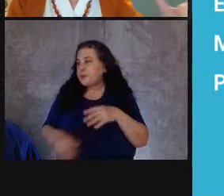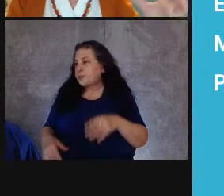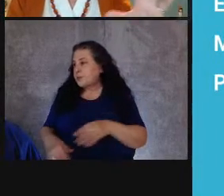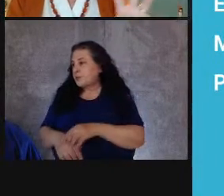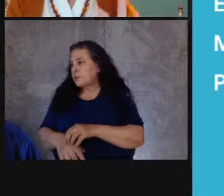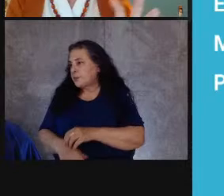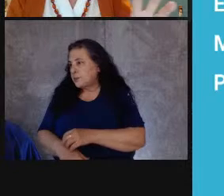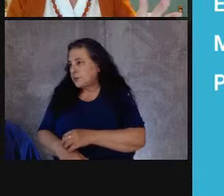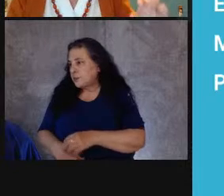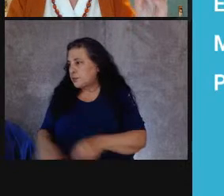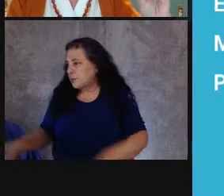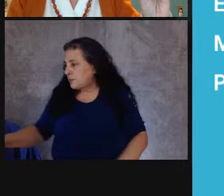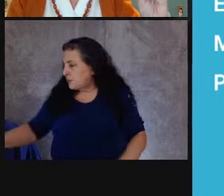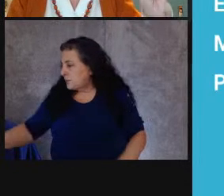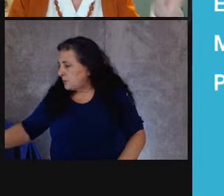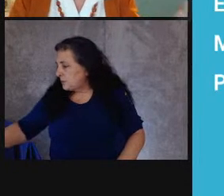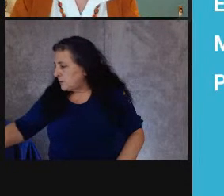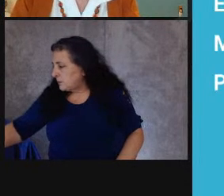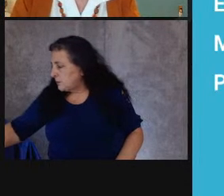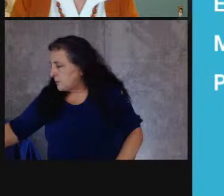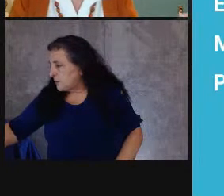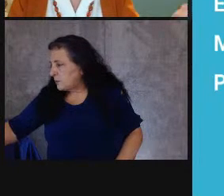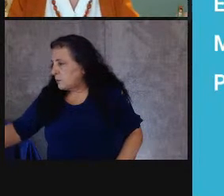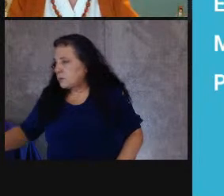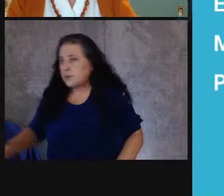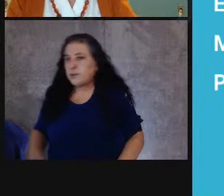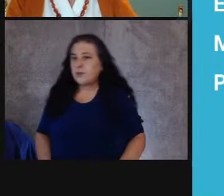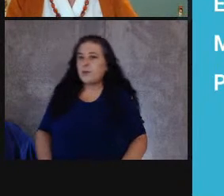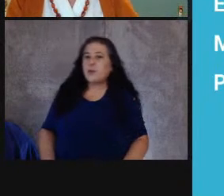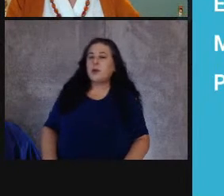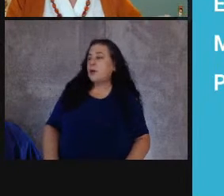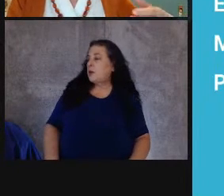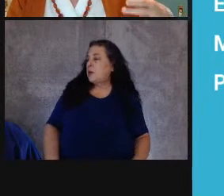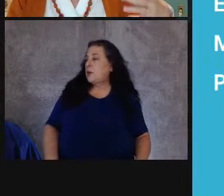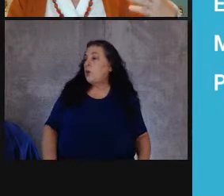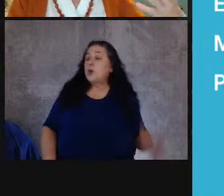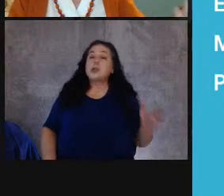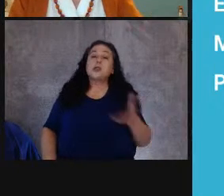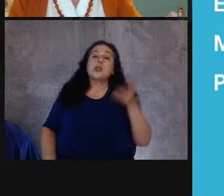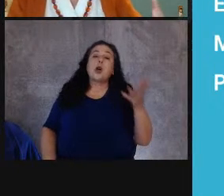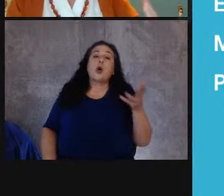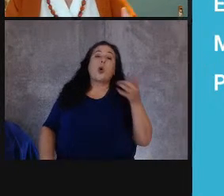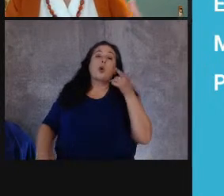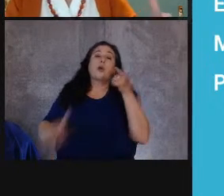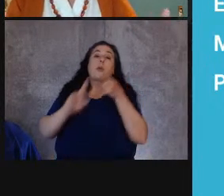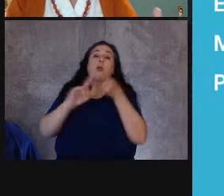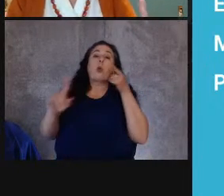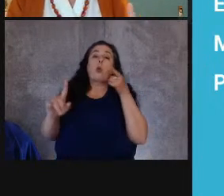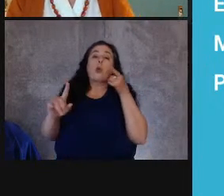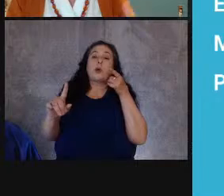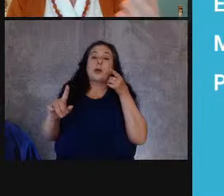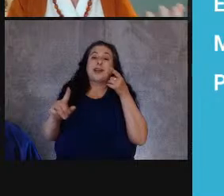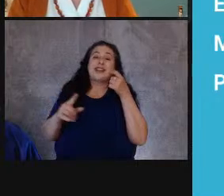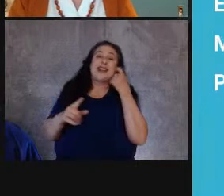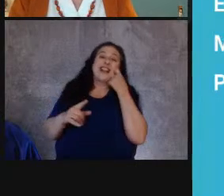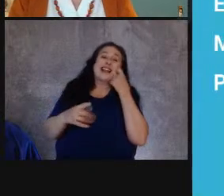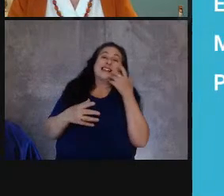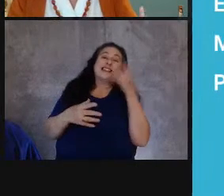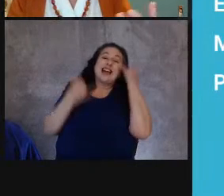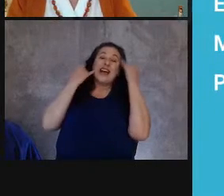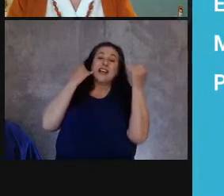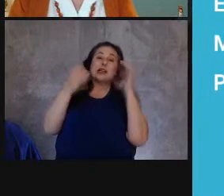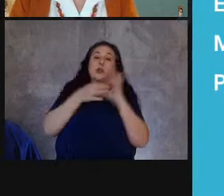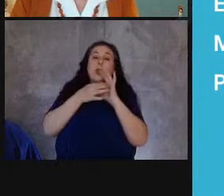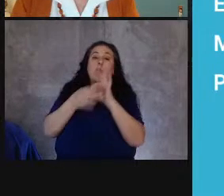were intended to be the parallel of that for women. So the idea would be, here are the latest ideas